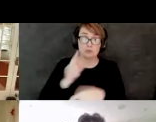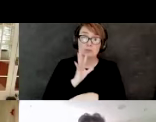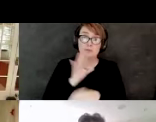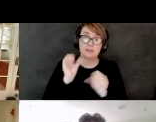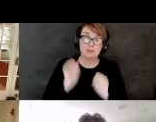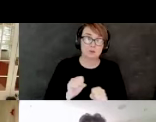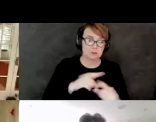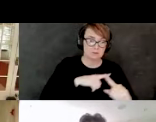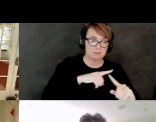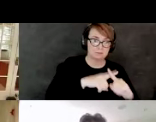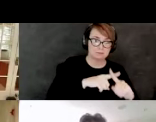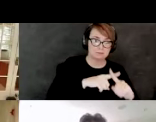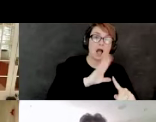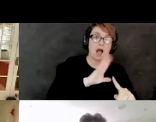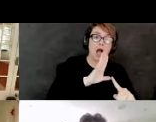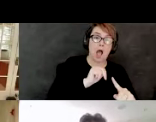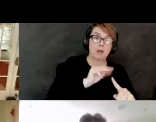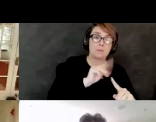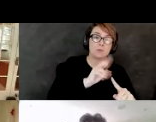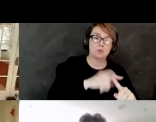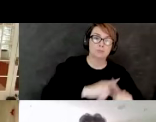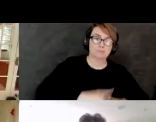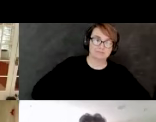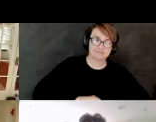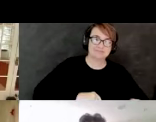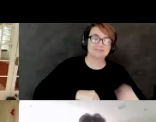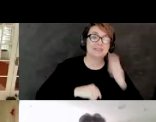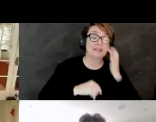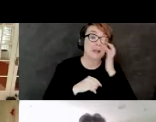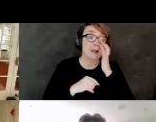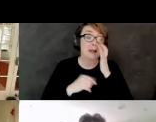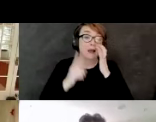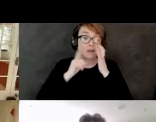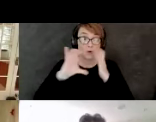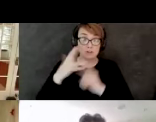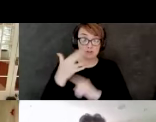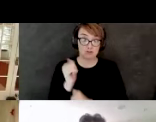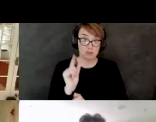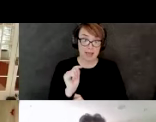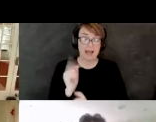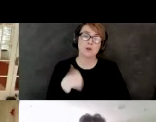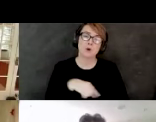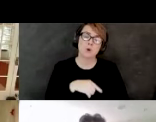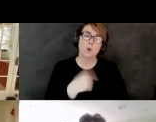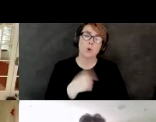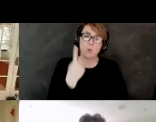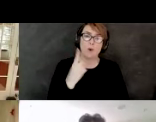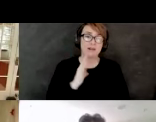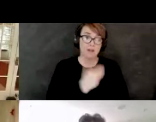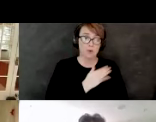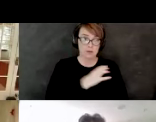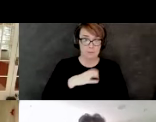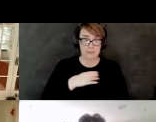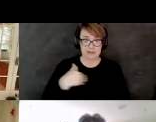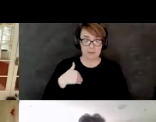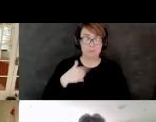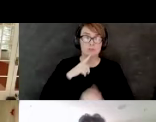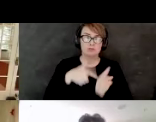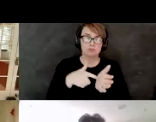unmuting. In terms of the chat feature, we do have an accommodation for one of our committee members,